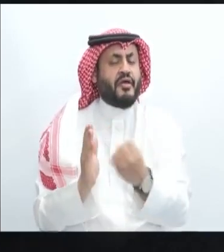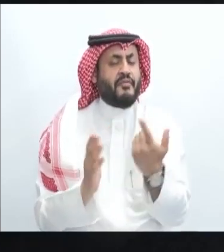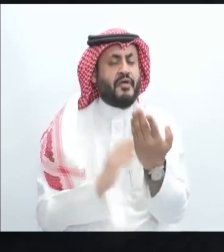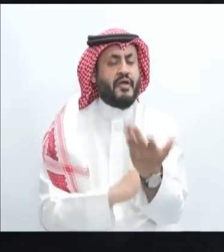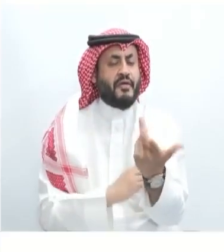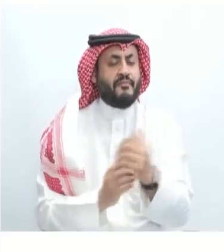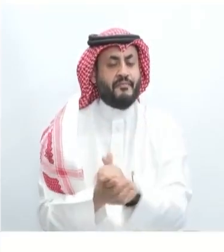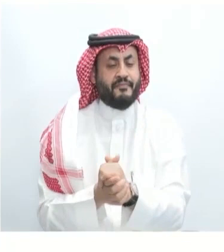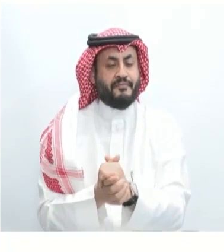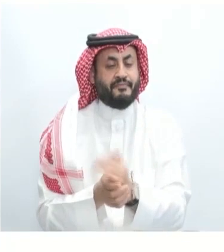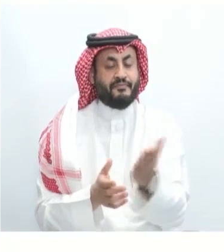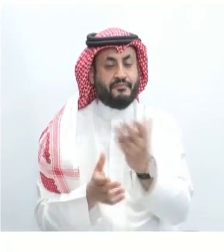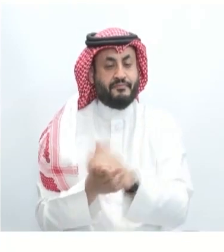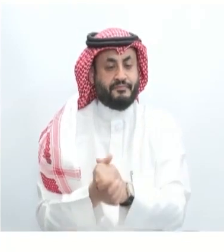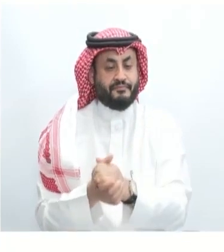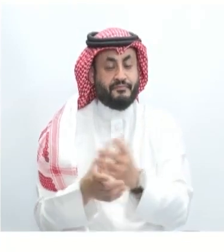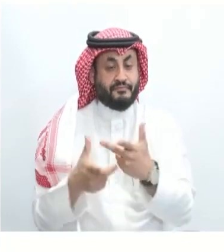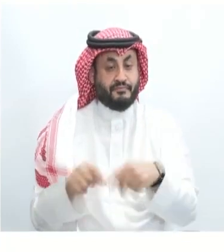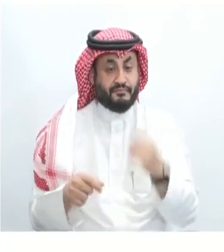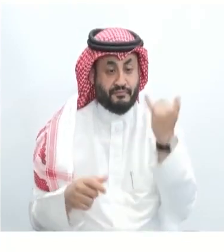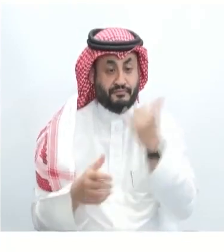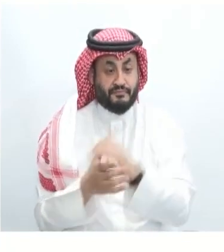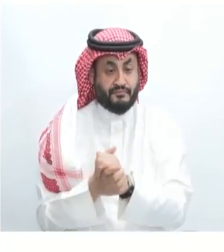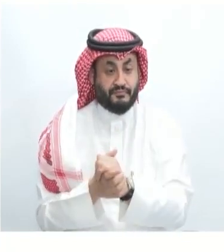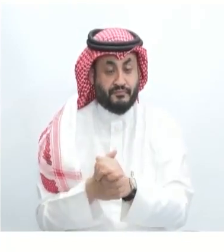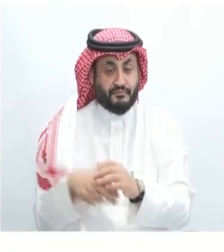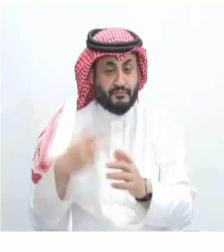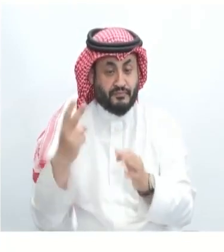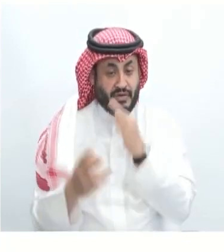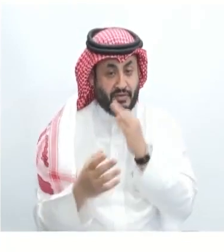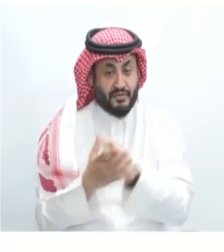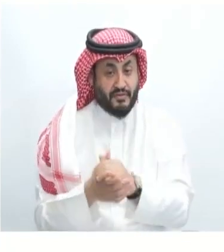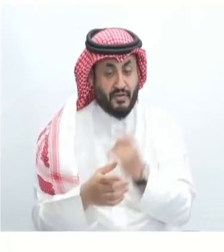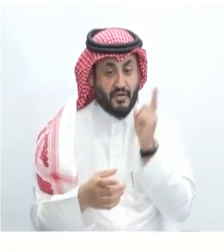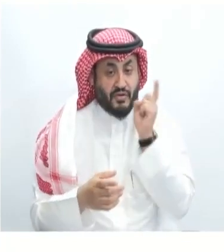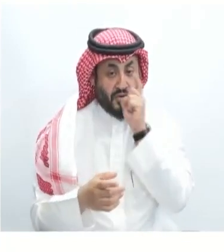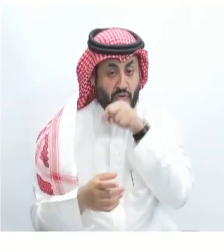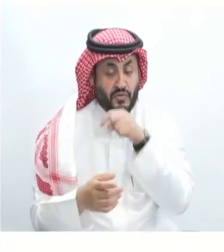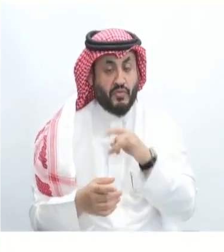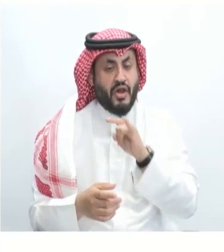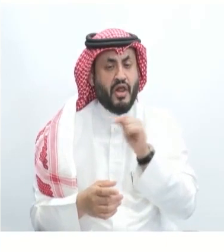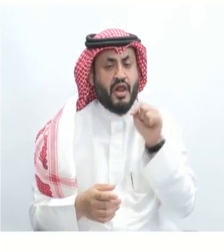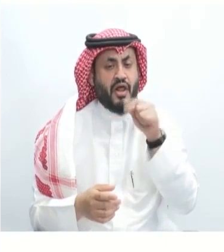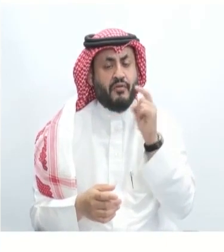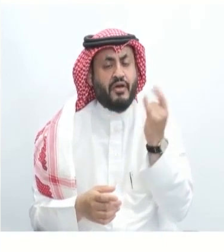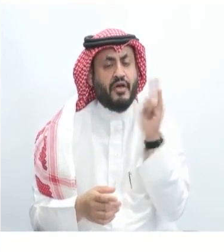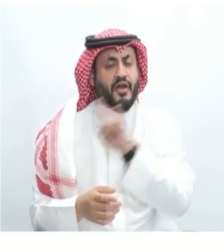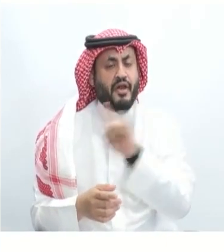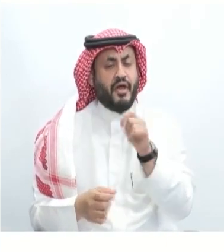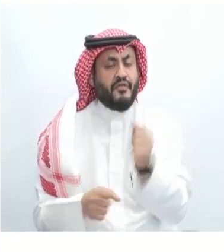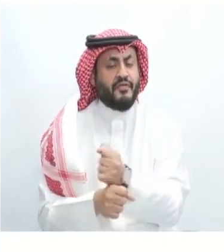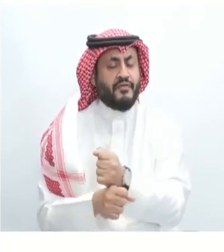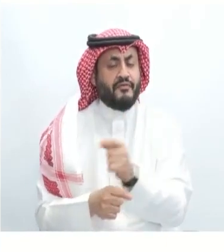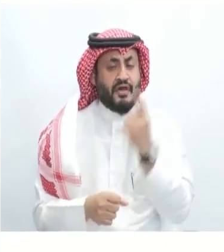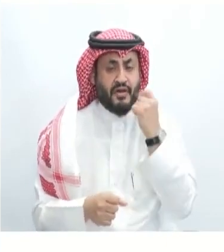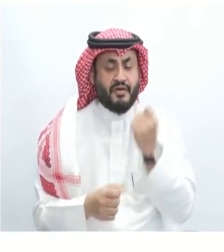get. So at the end, it's important that you say two things that you should or you should not do about healthy life, and also